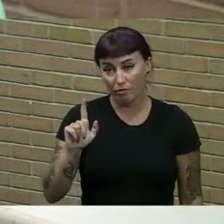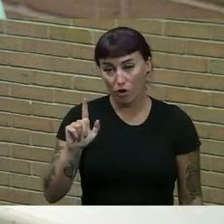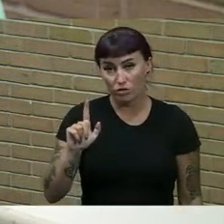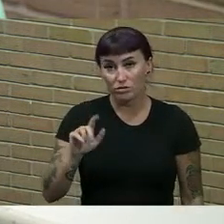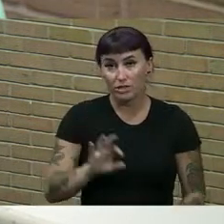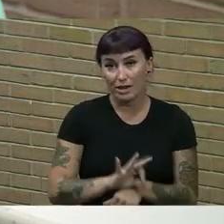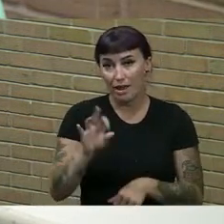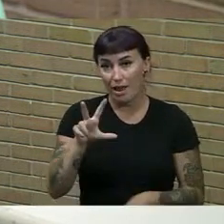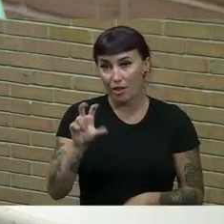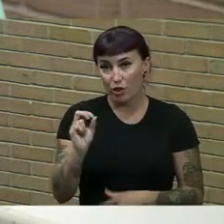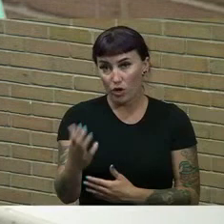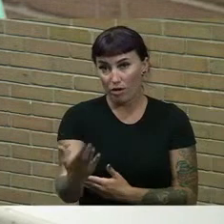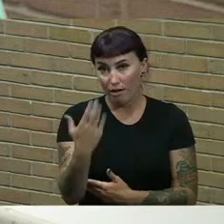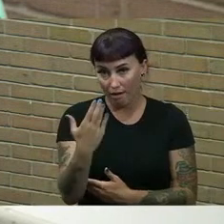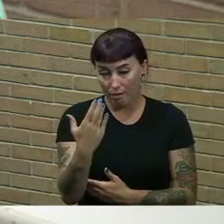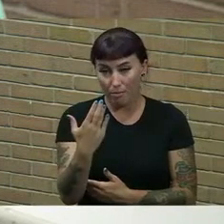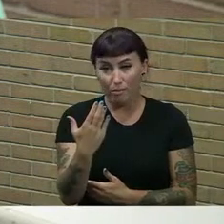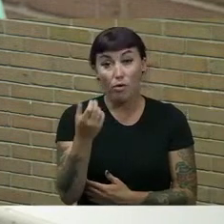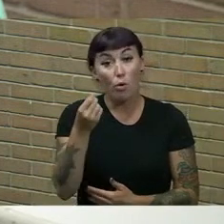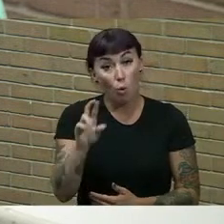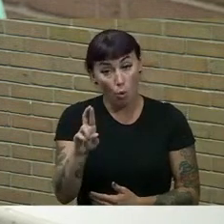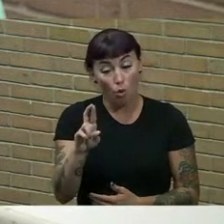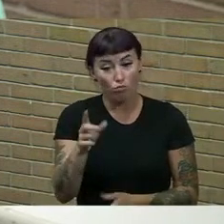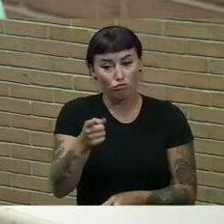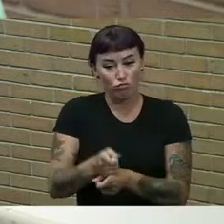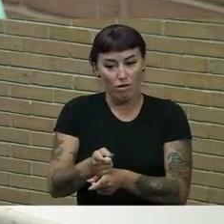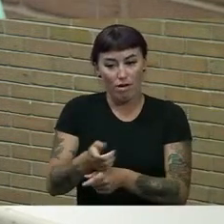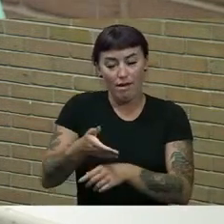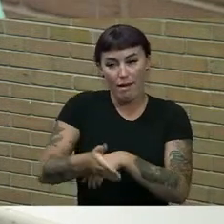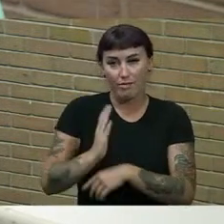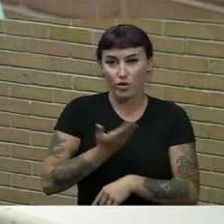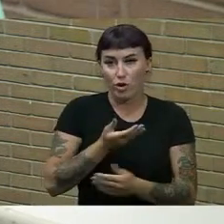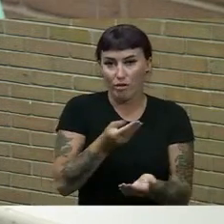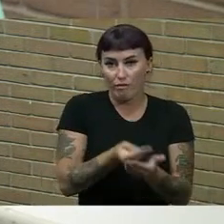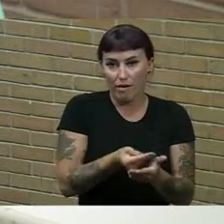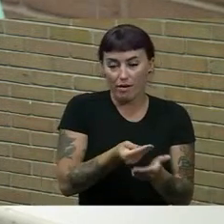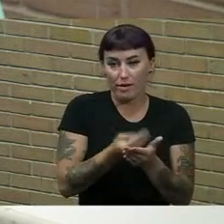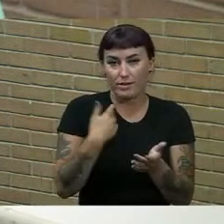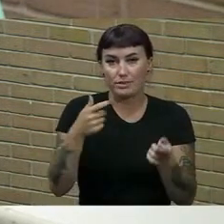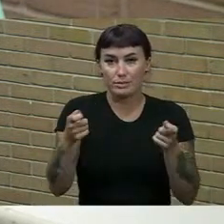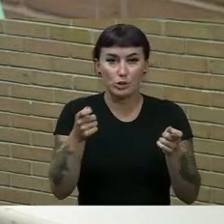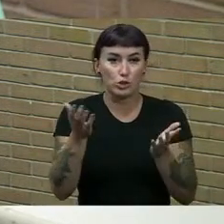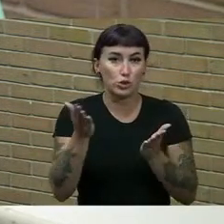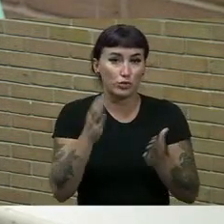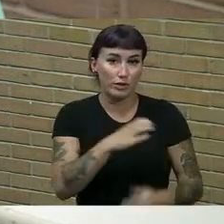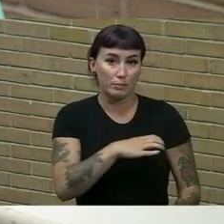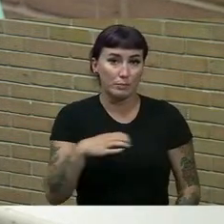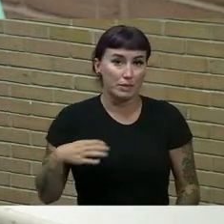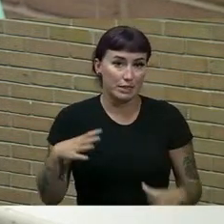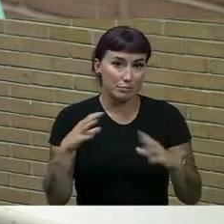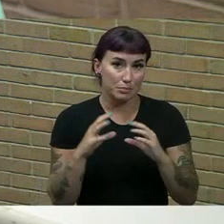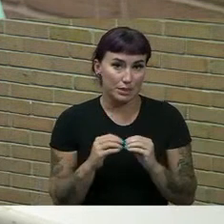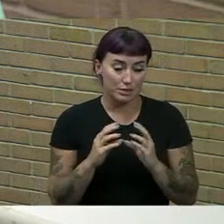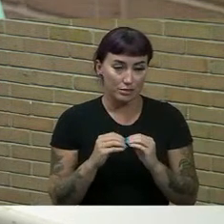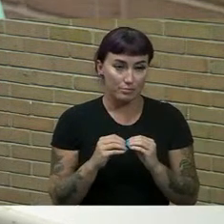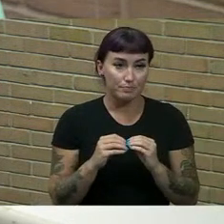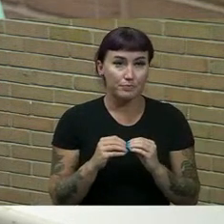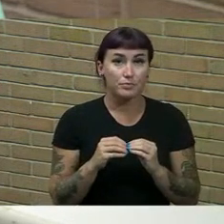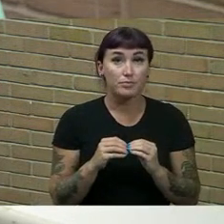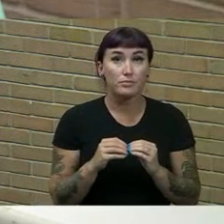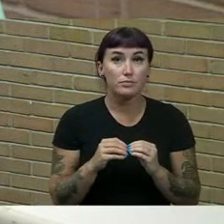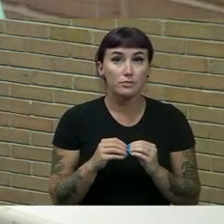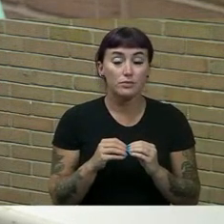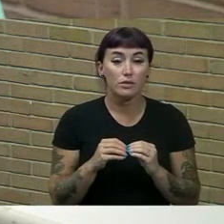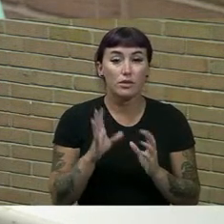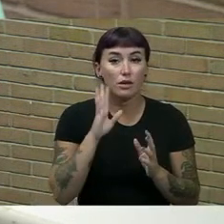at 9:30 a.m. or immediately following our Finance and Administrative Services Committee meeting. And that